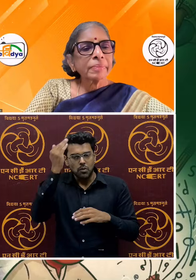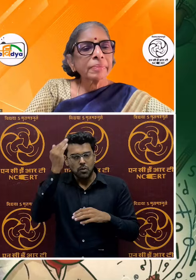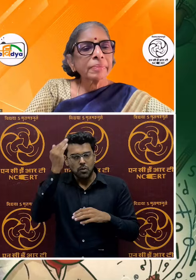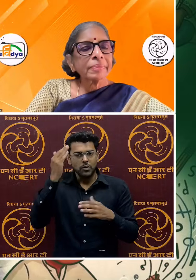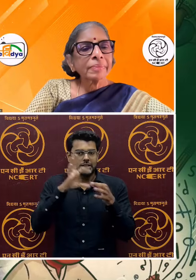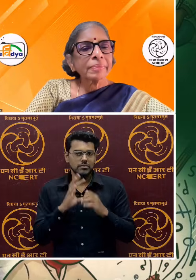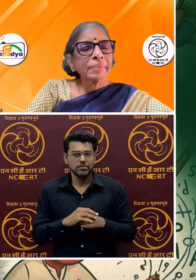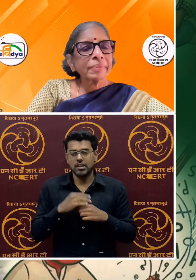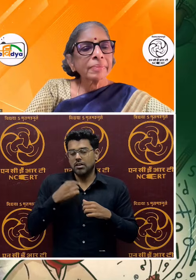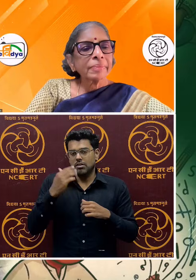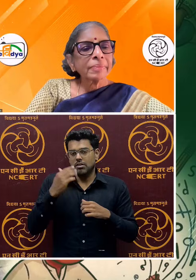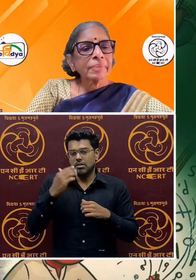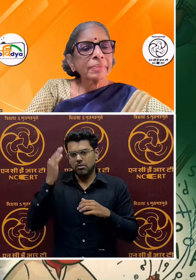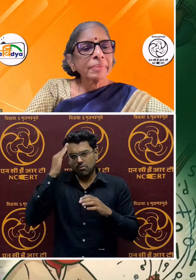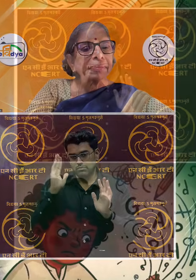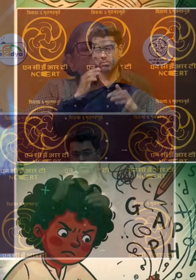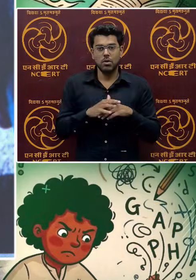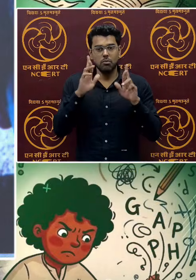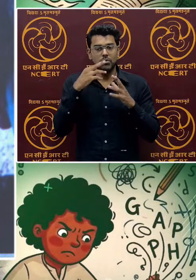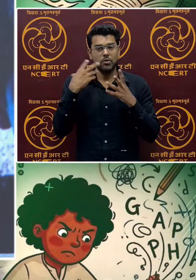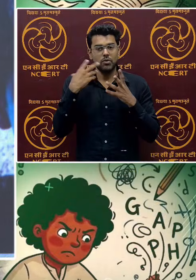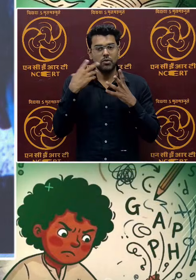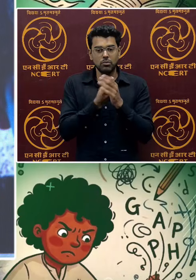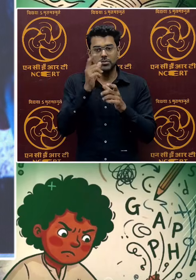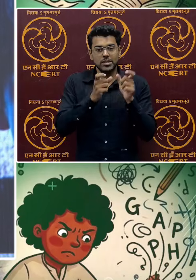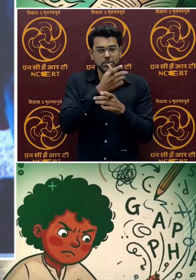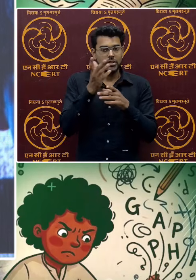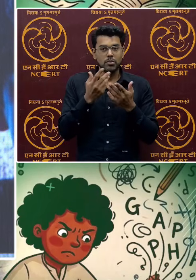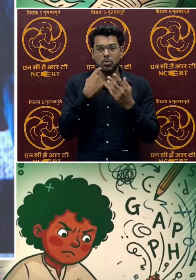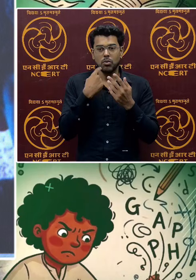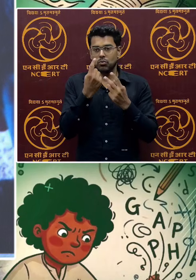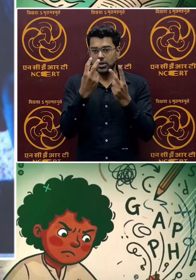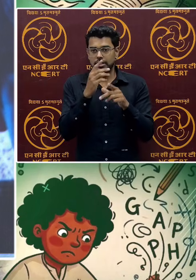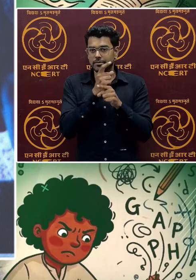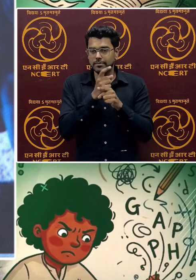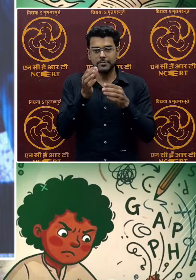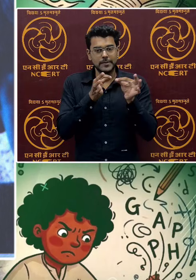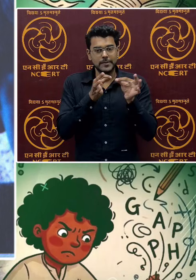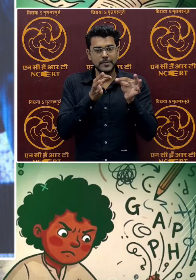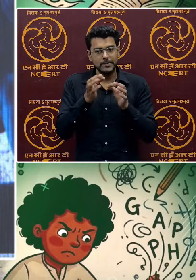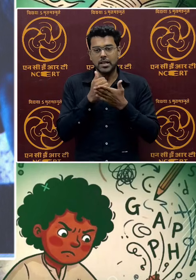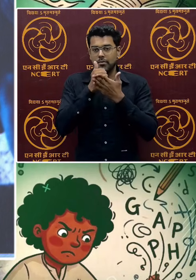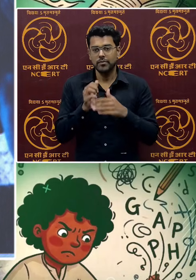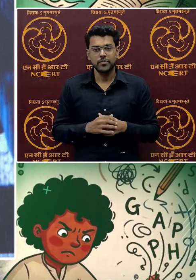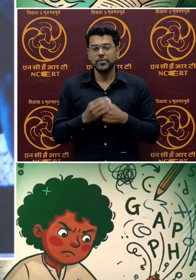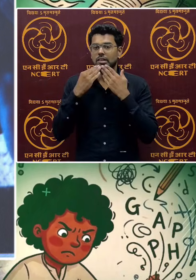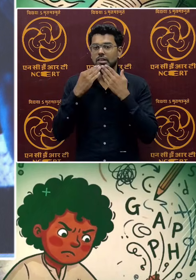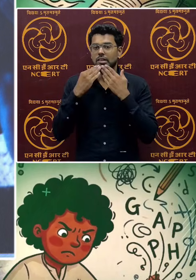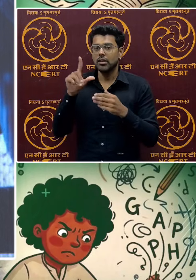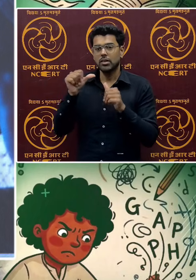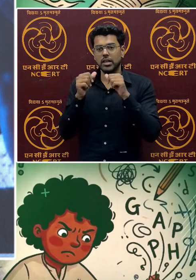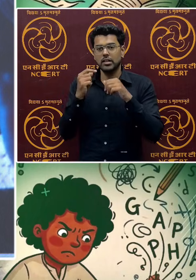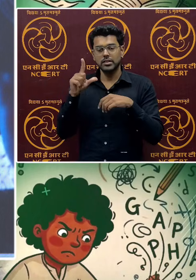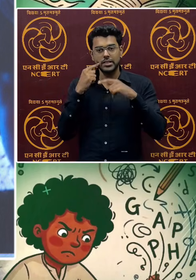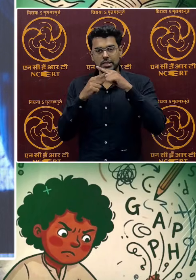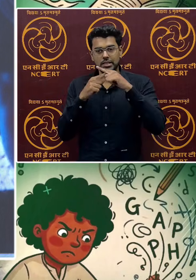and I'm sure that we made a sincere effort to sensitize the teachers and it worked well. So thank you so much, Lalita ma'am, and thank you